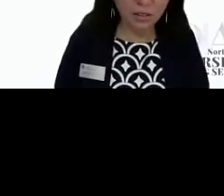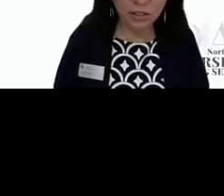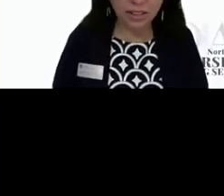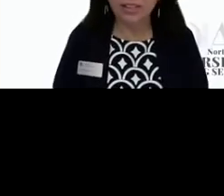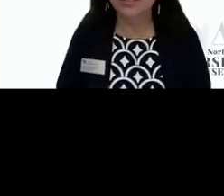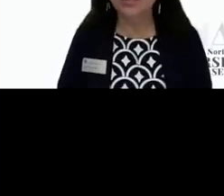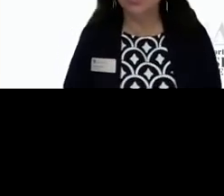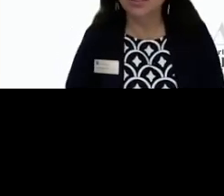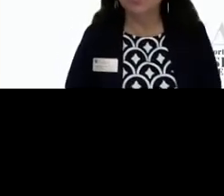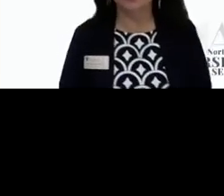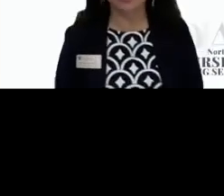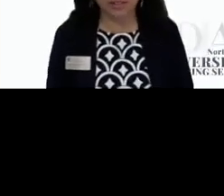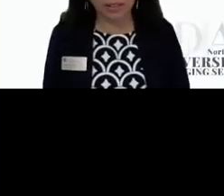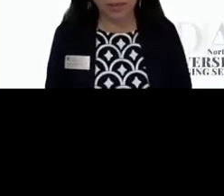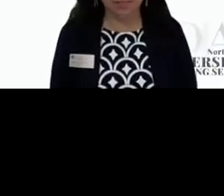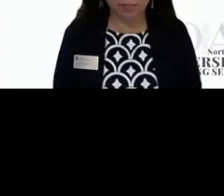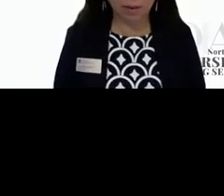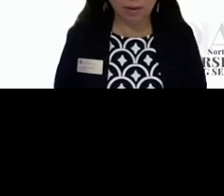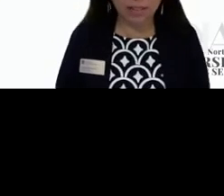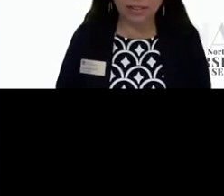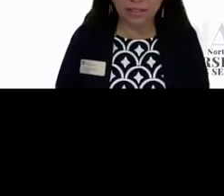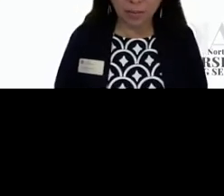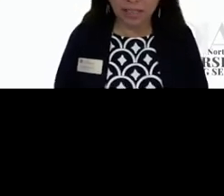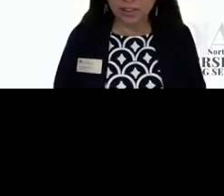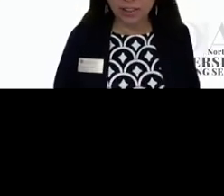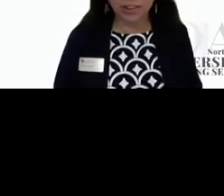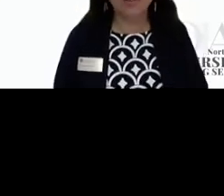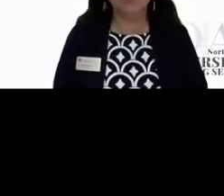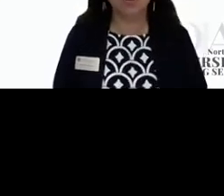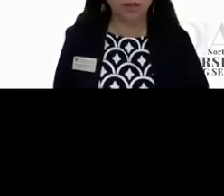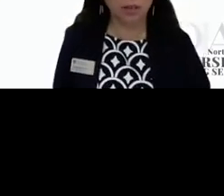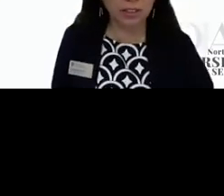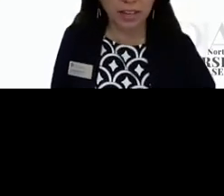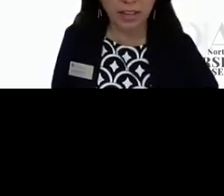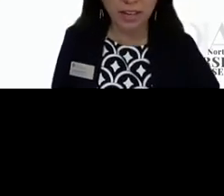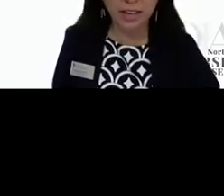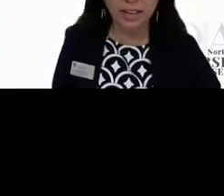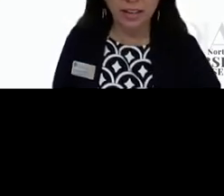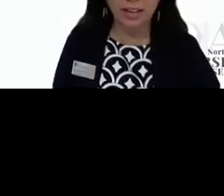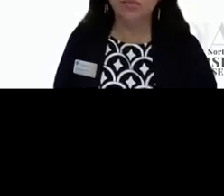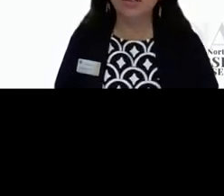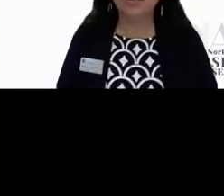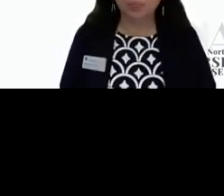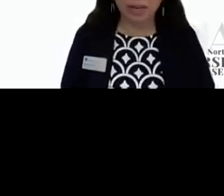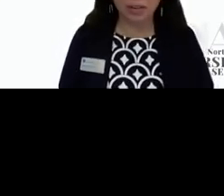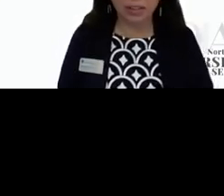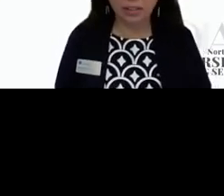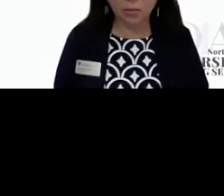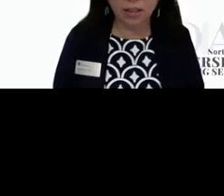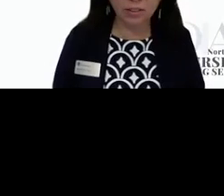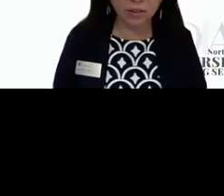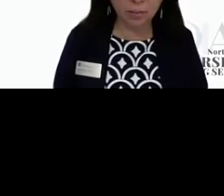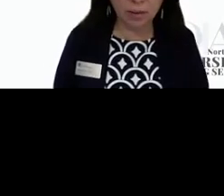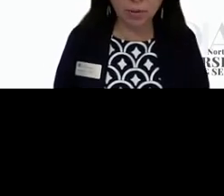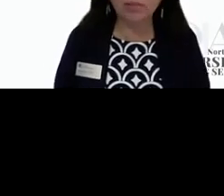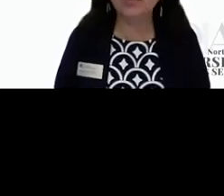Thank you, Georgia, for those excellent summation of what we heard today. Very inspiring as well.